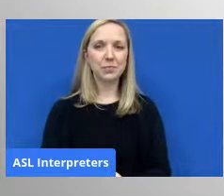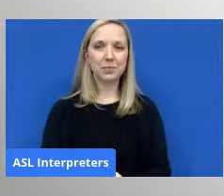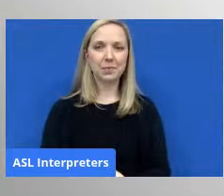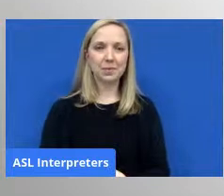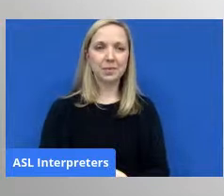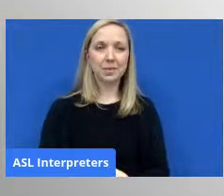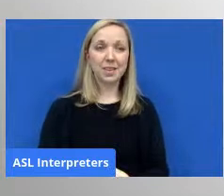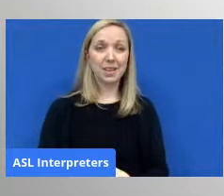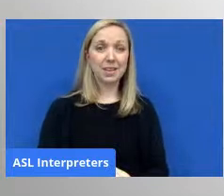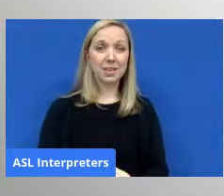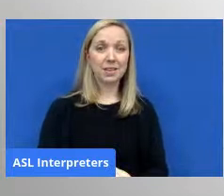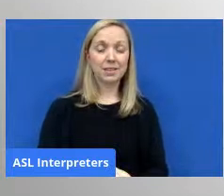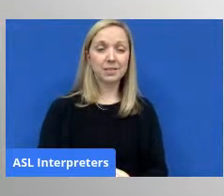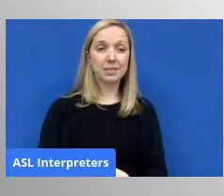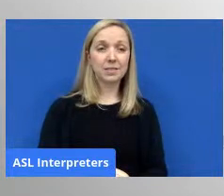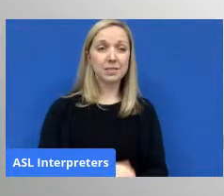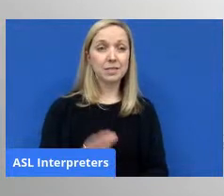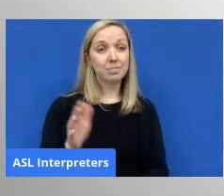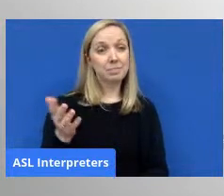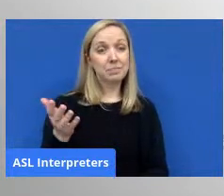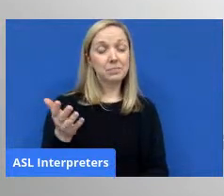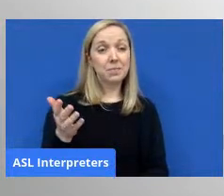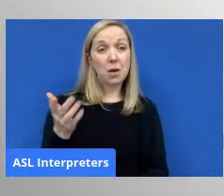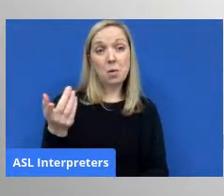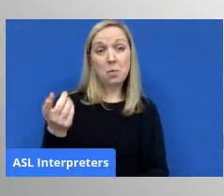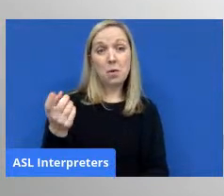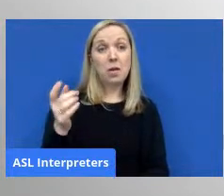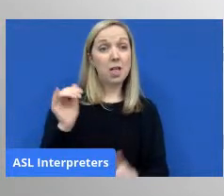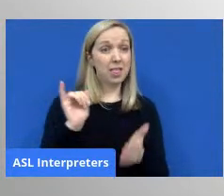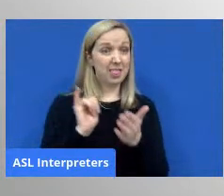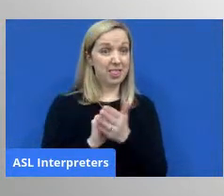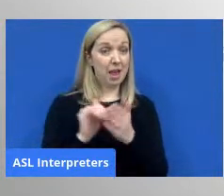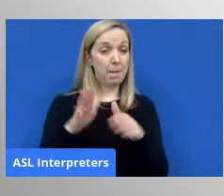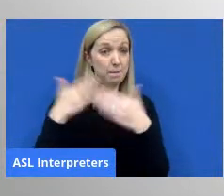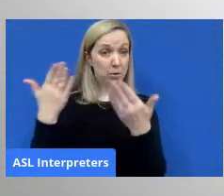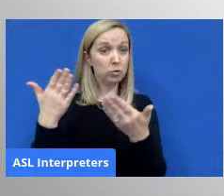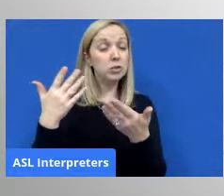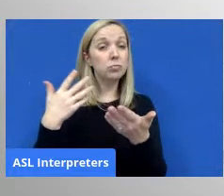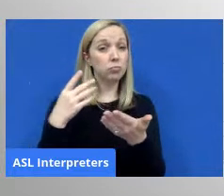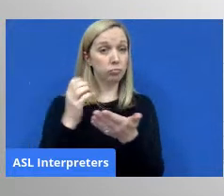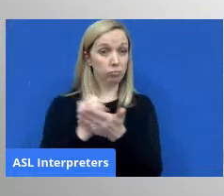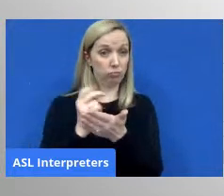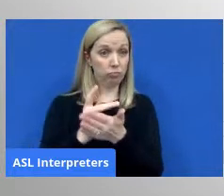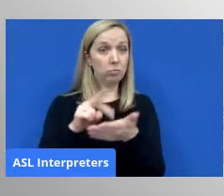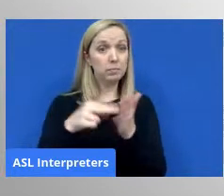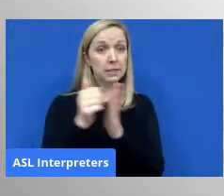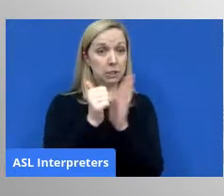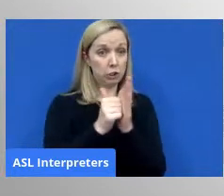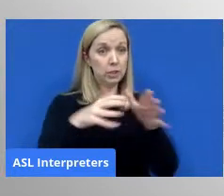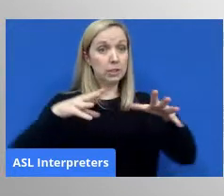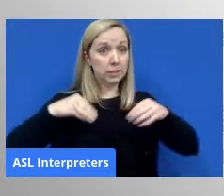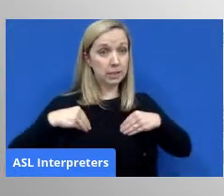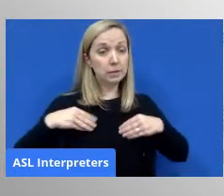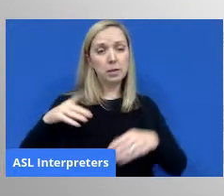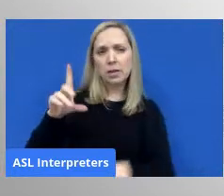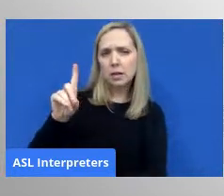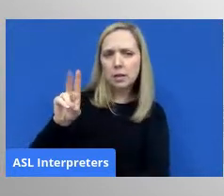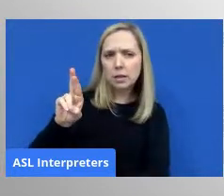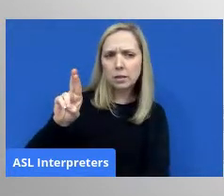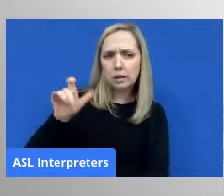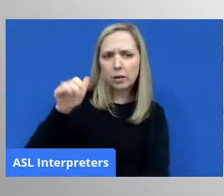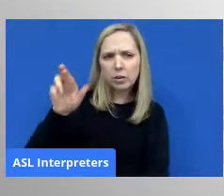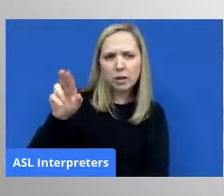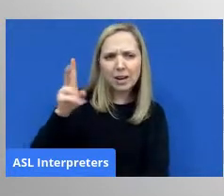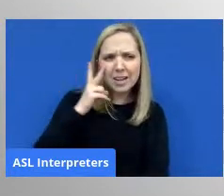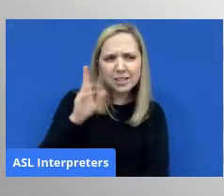I think I said, well, okay, so that motion is carried. So our agenda is adopted. That's before us. Dr. Yeager, did I see your hand?